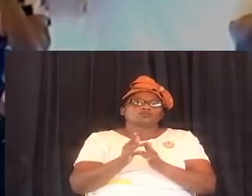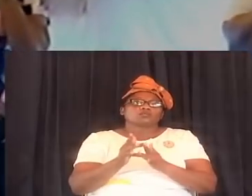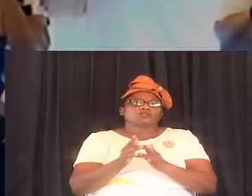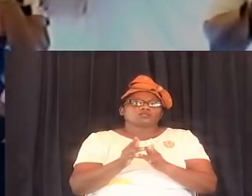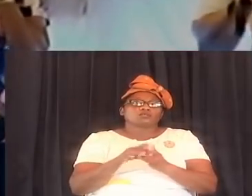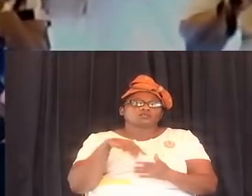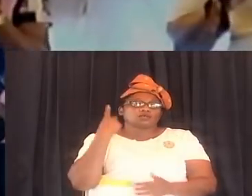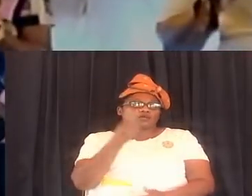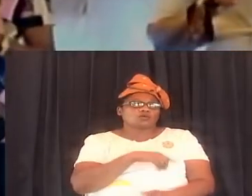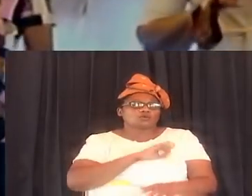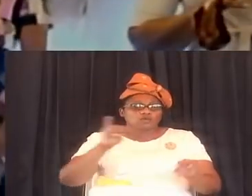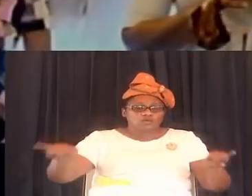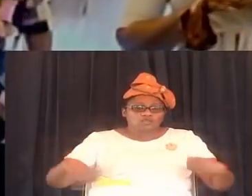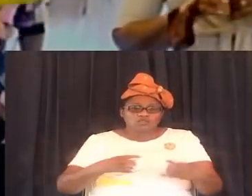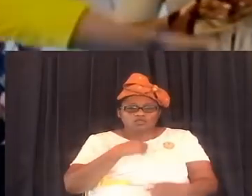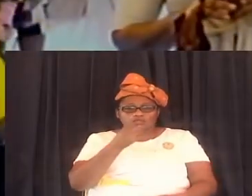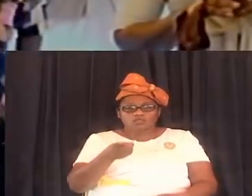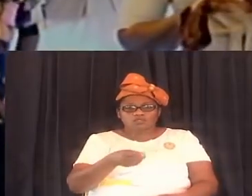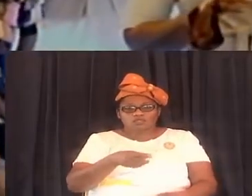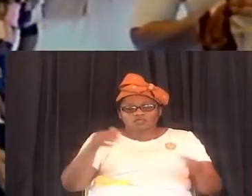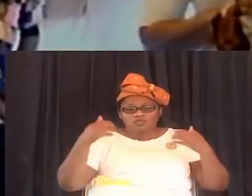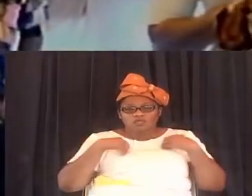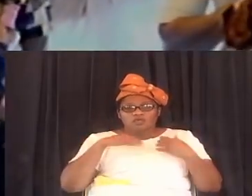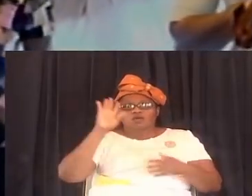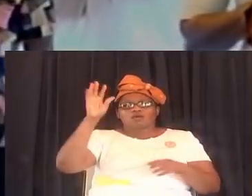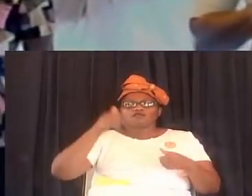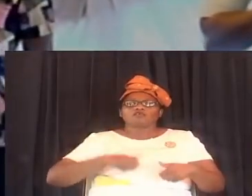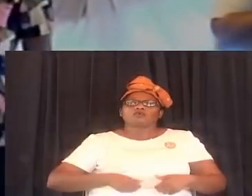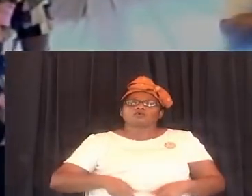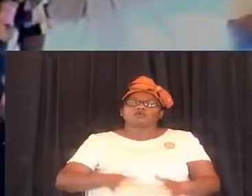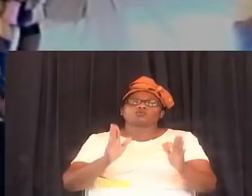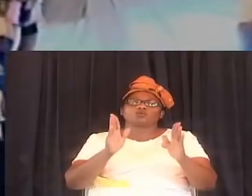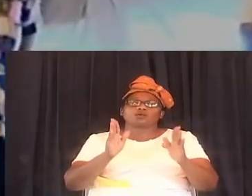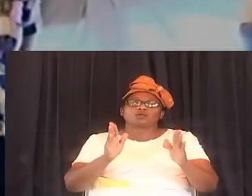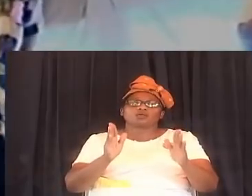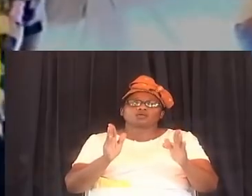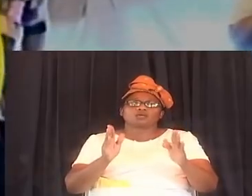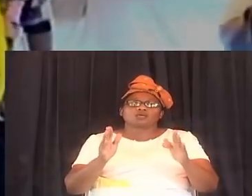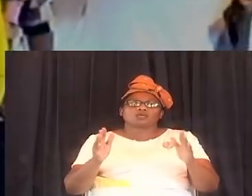God, have your way among us here this morning as we pray.